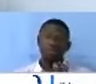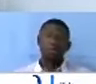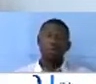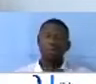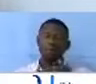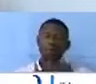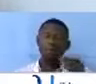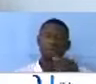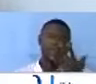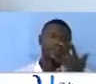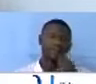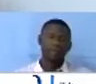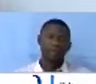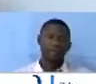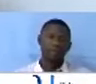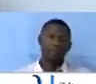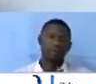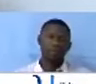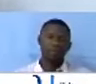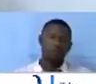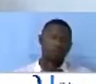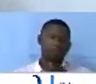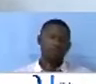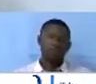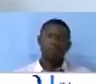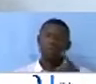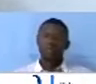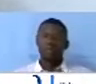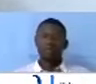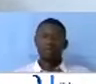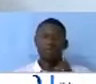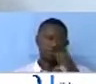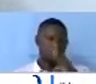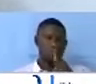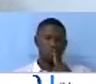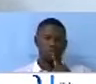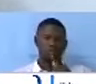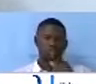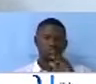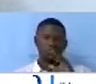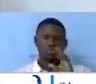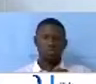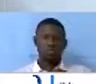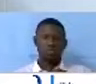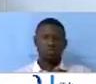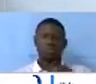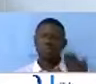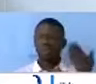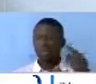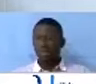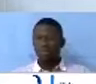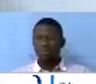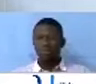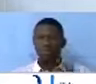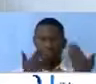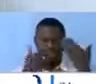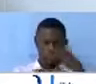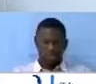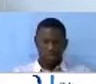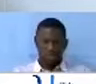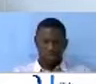thing I was lucky to do was, there was a night he was talking to Tumbulu Tamba.